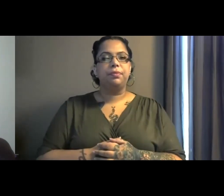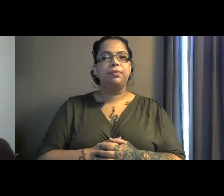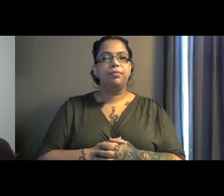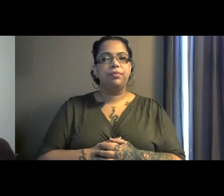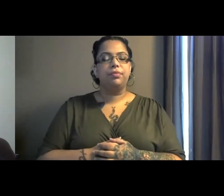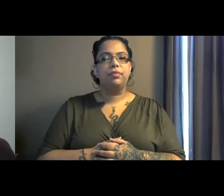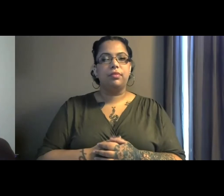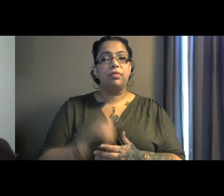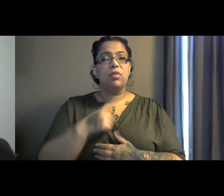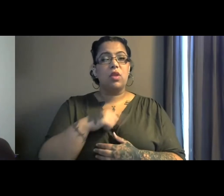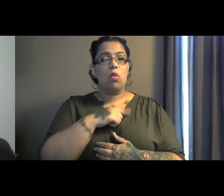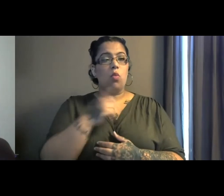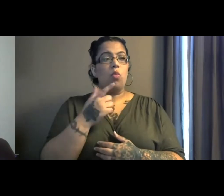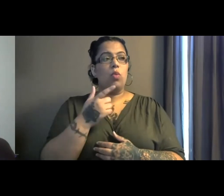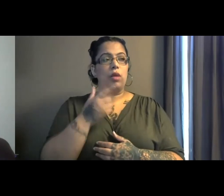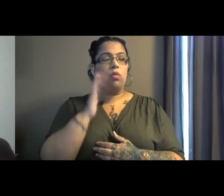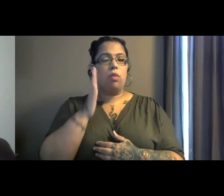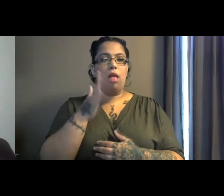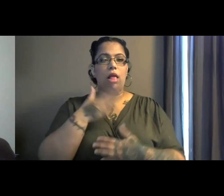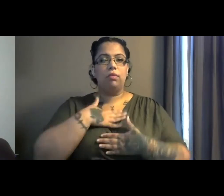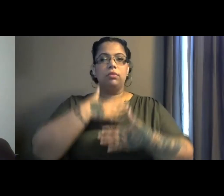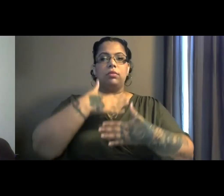we're going to take some deep breaths,